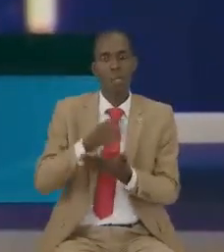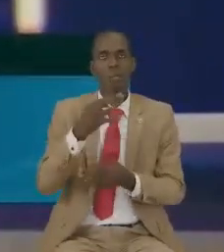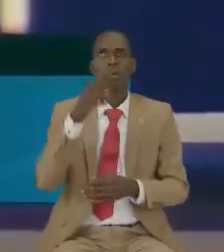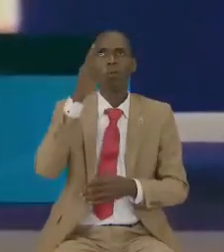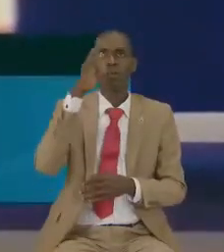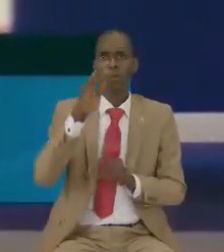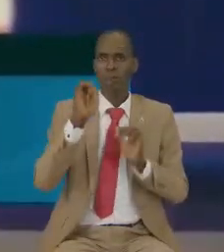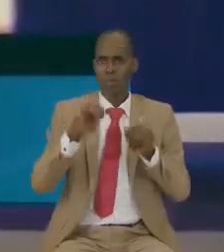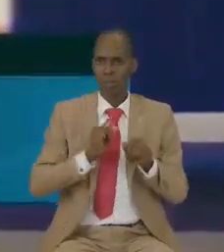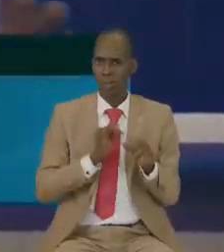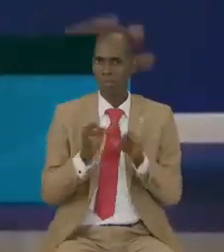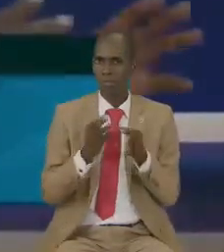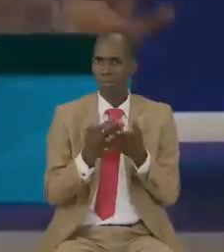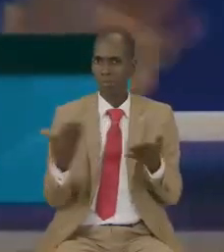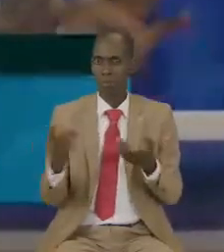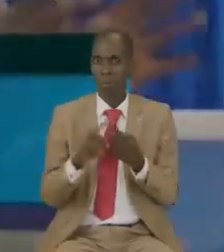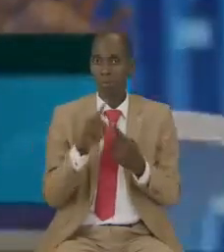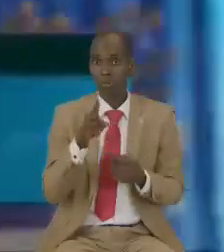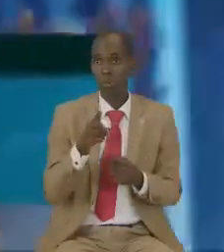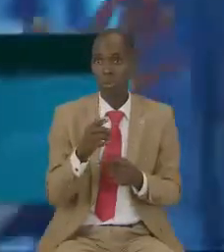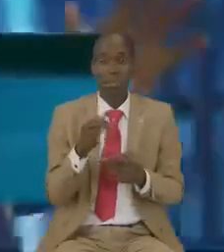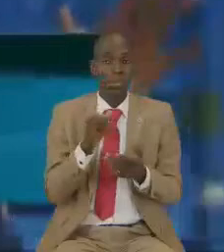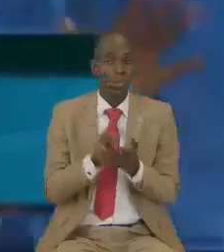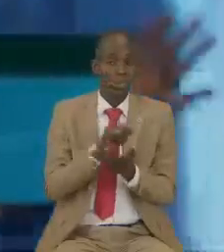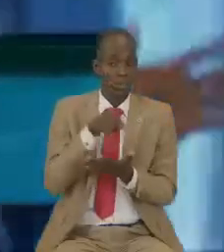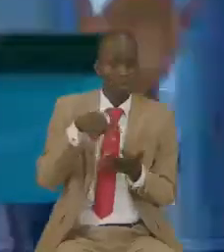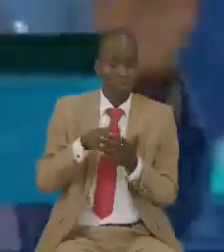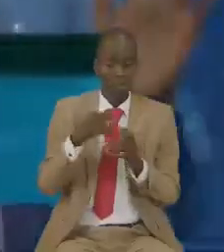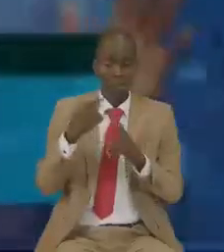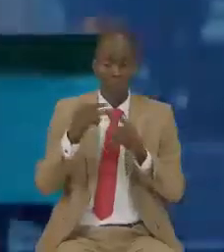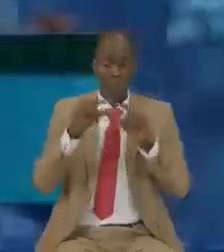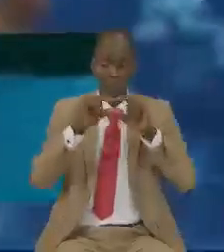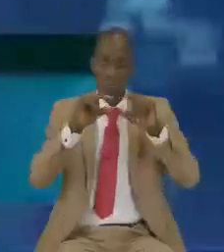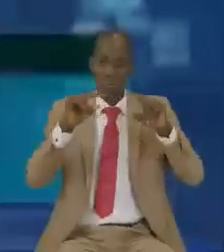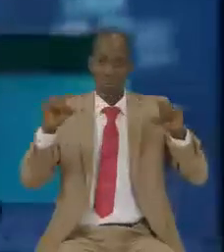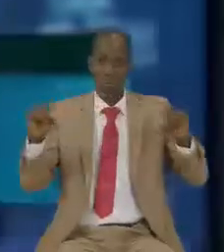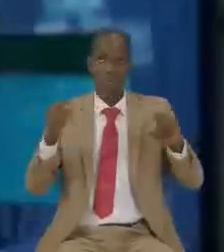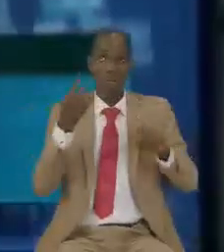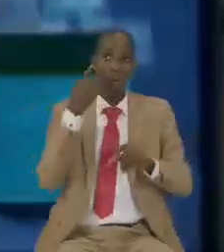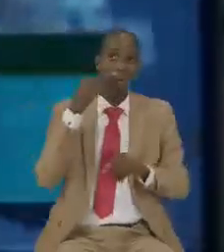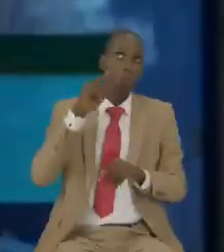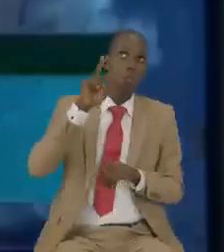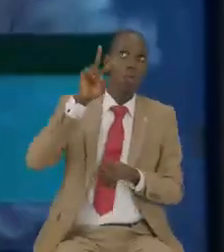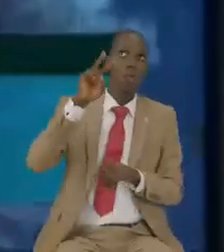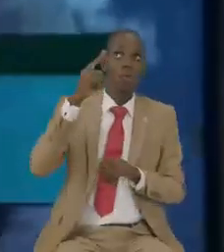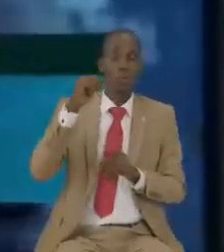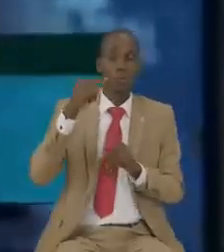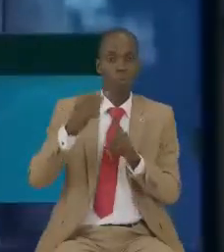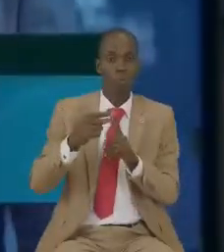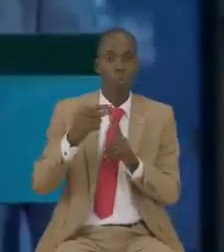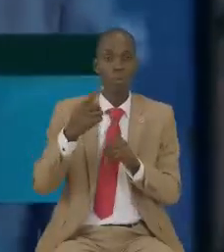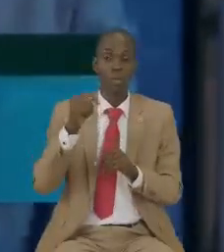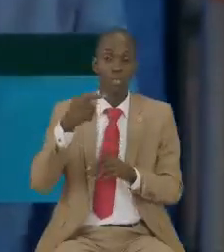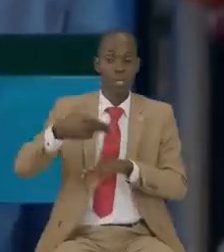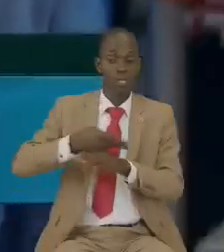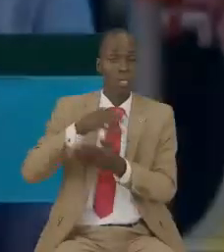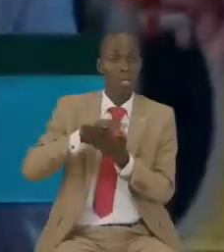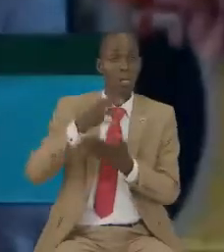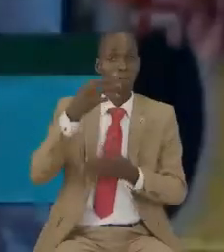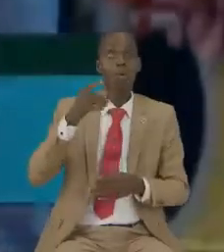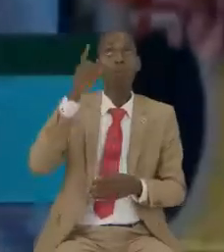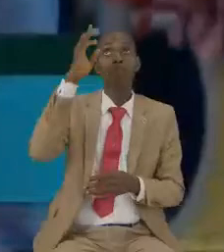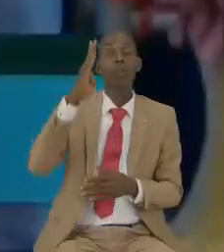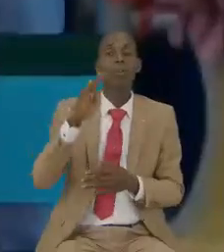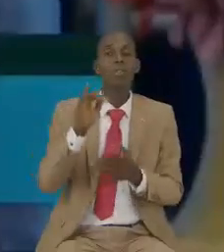you something? That this sentence, behold the Lamb of God, that's the whole